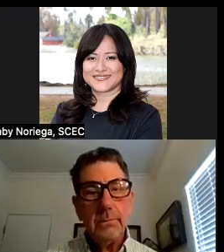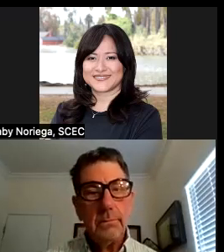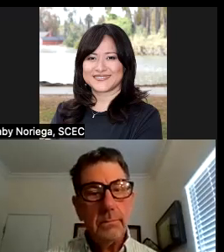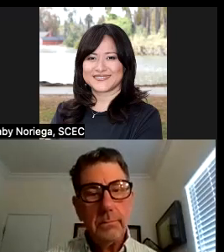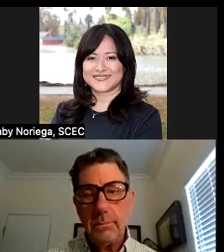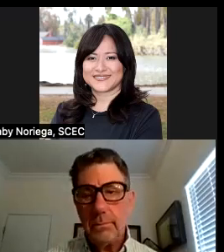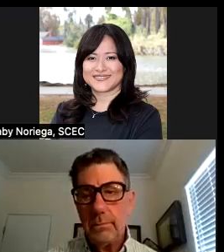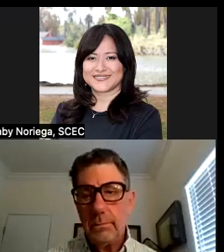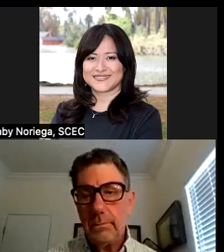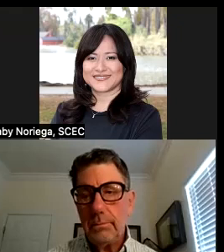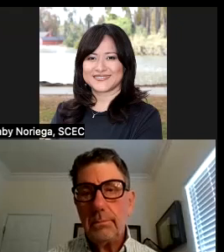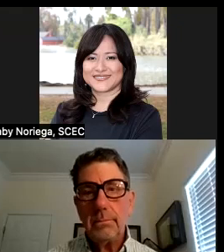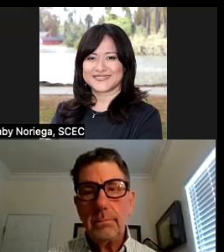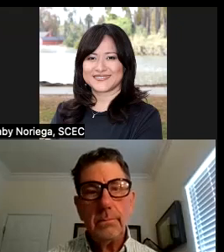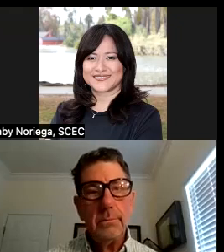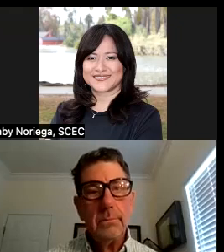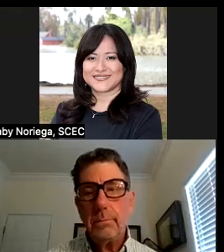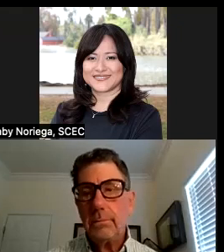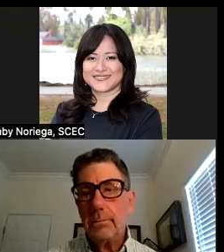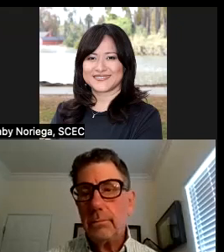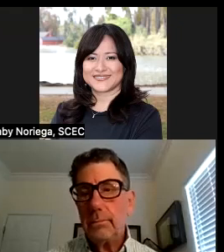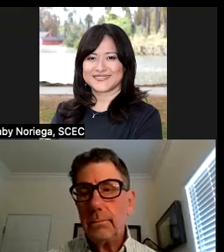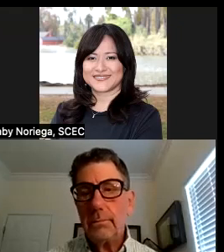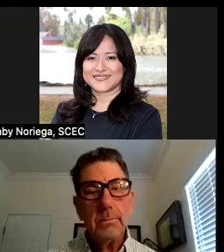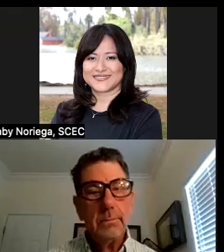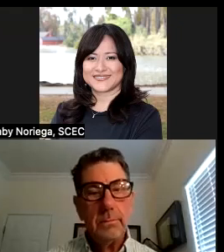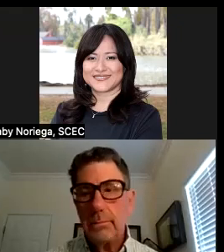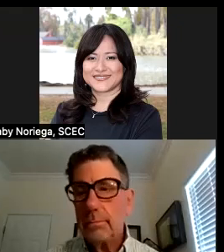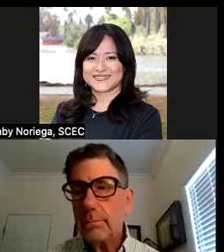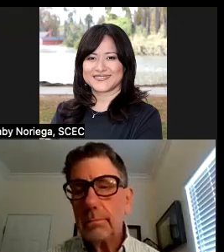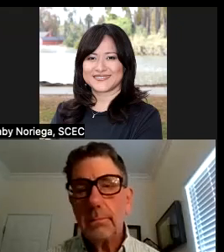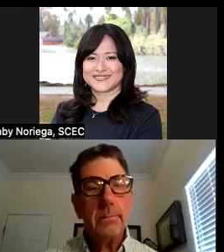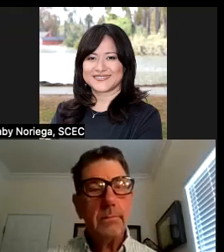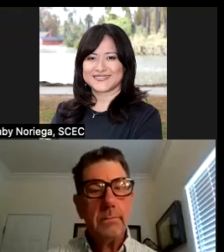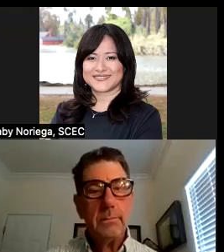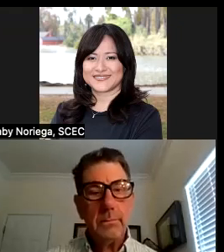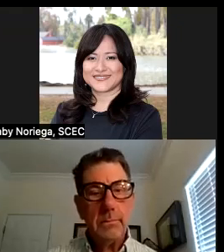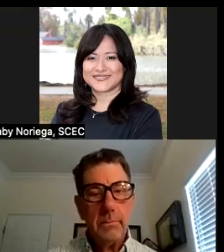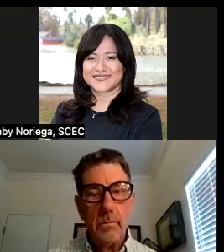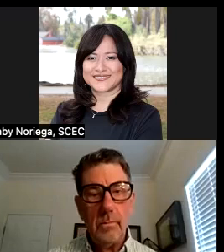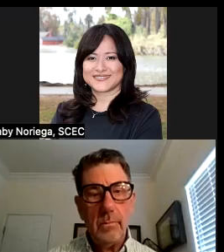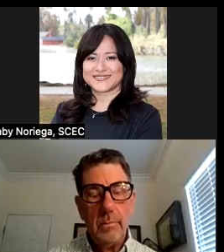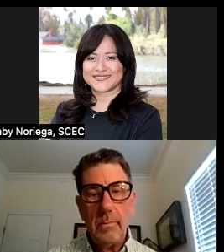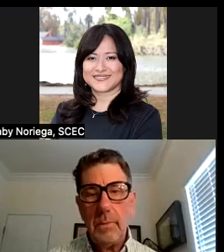Shake, and other shaking, early earthquake alert